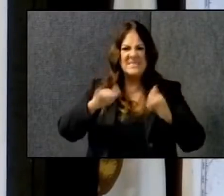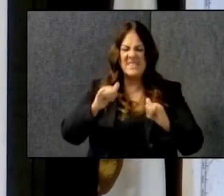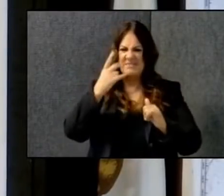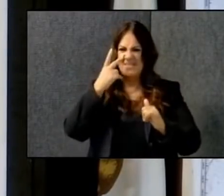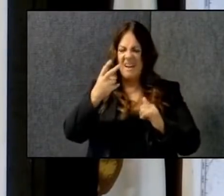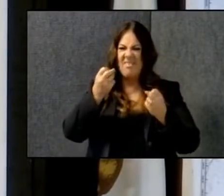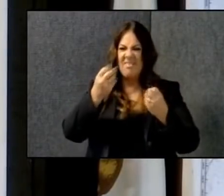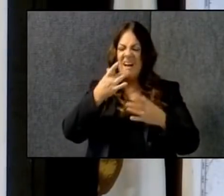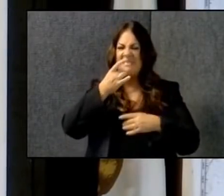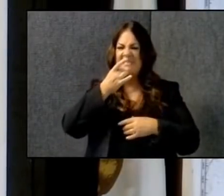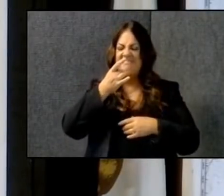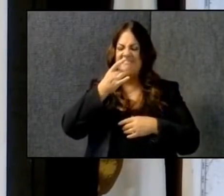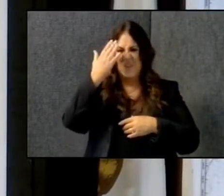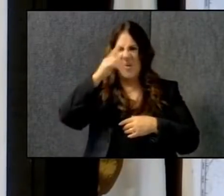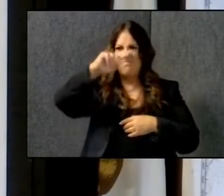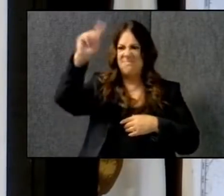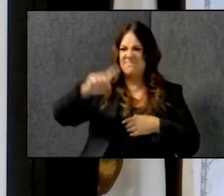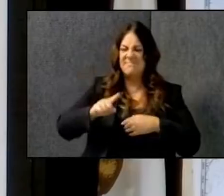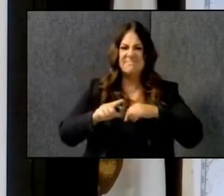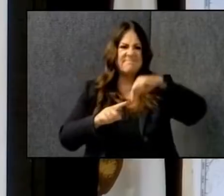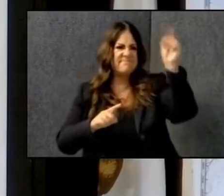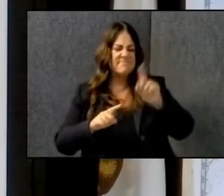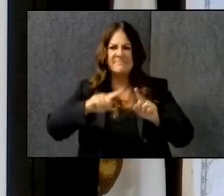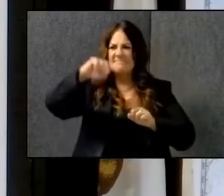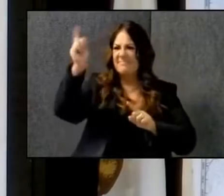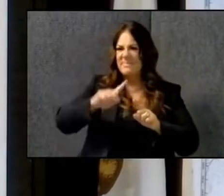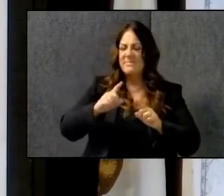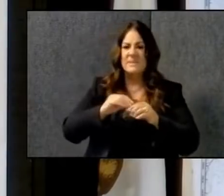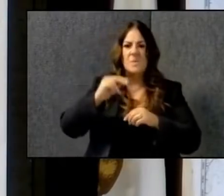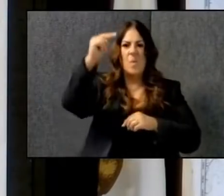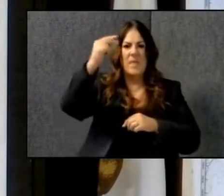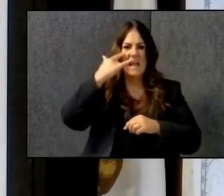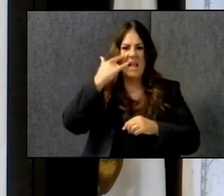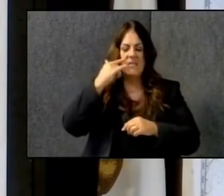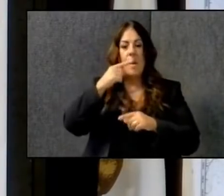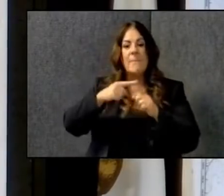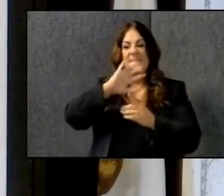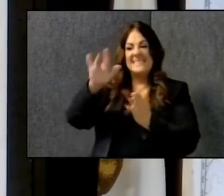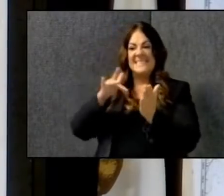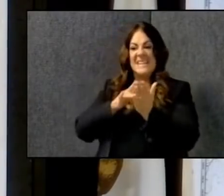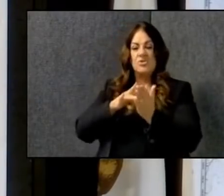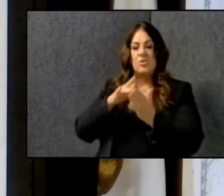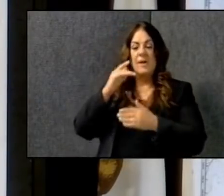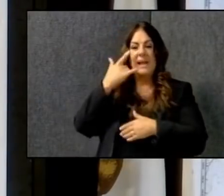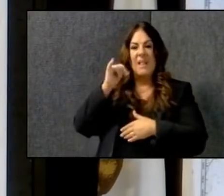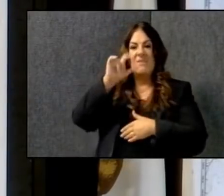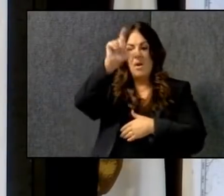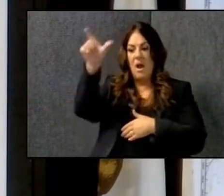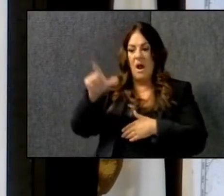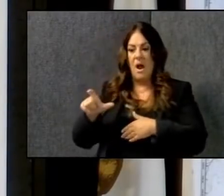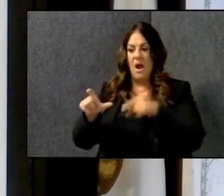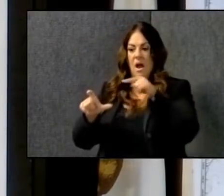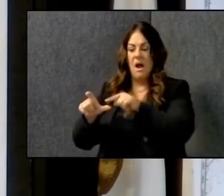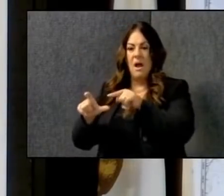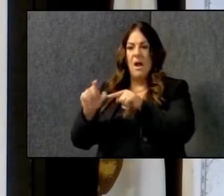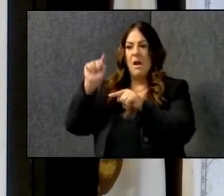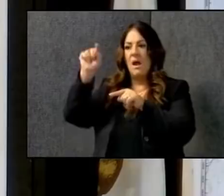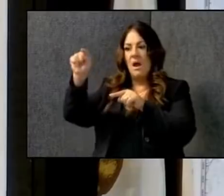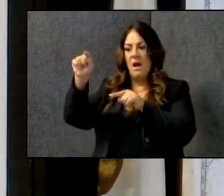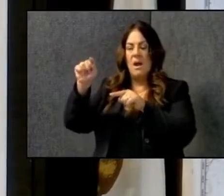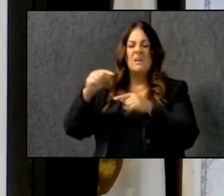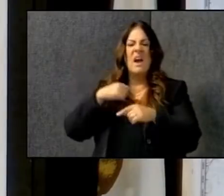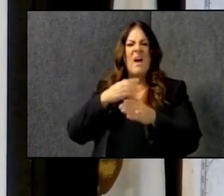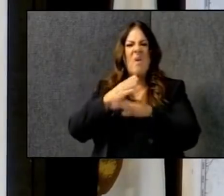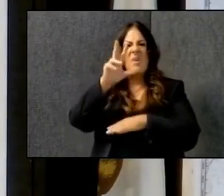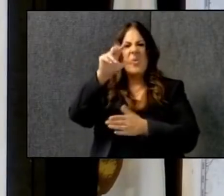lightning with that as well. So in Northern California and Central California, we received over 3,000 lightning strikes in the last